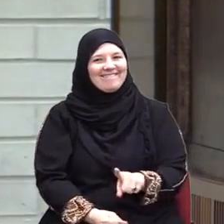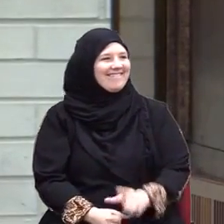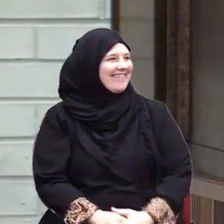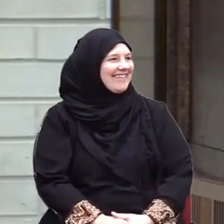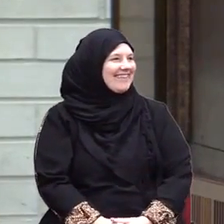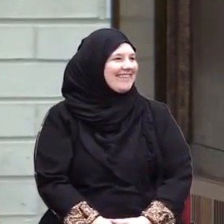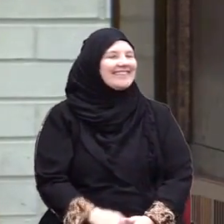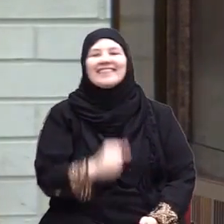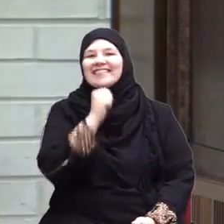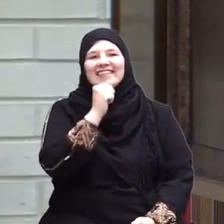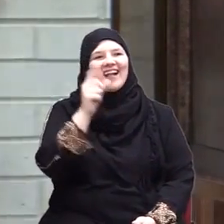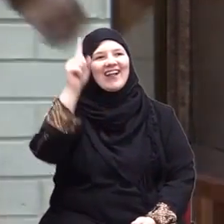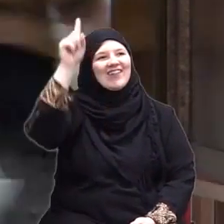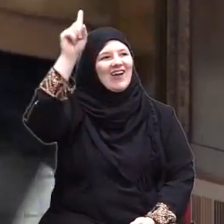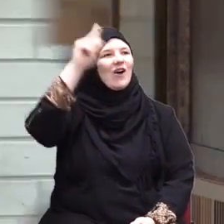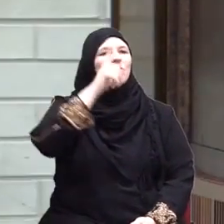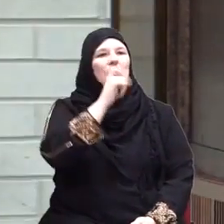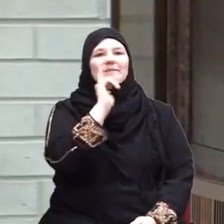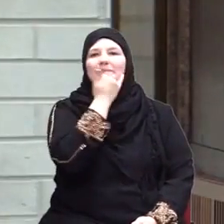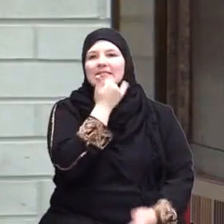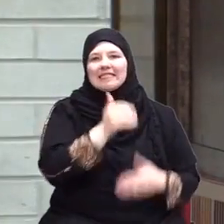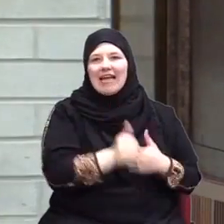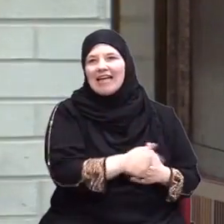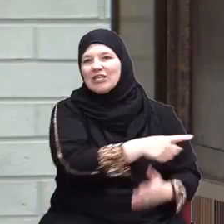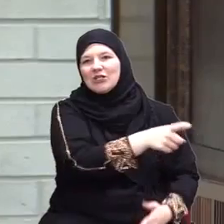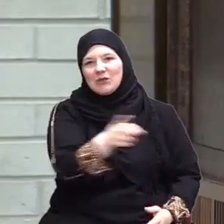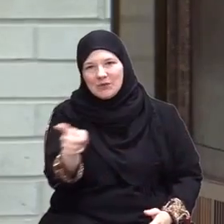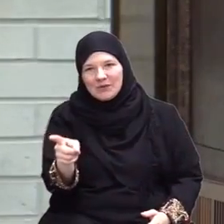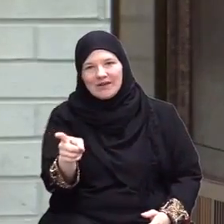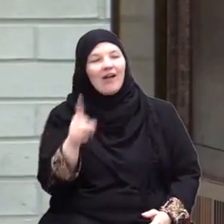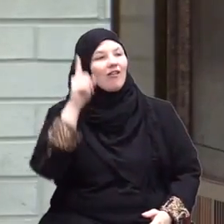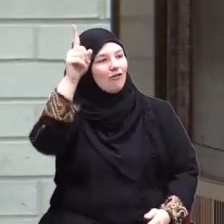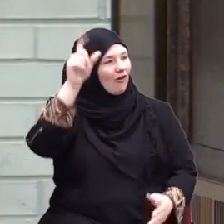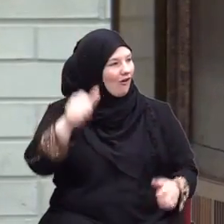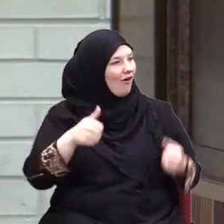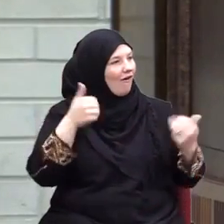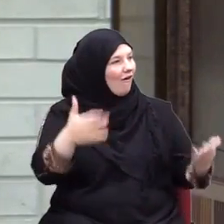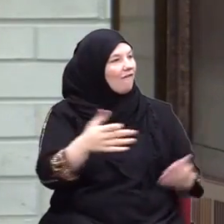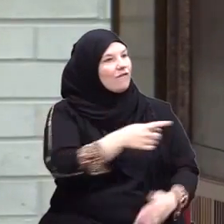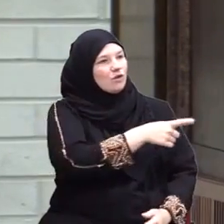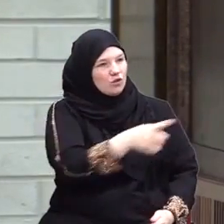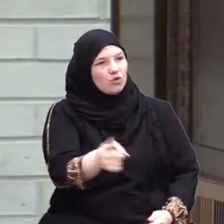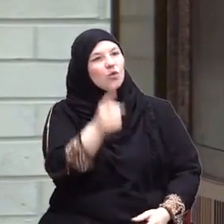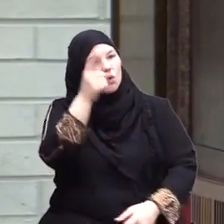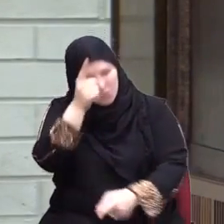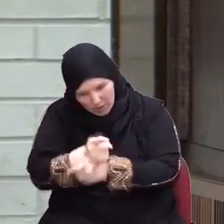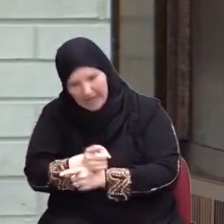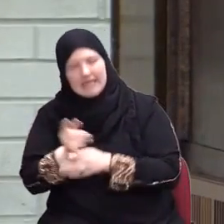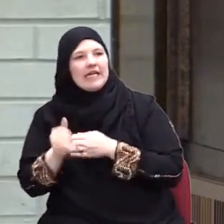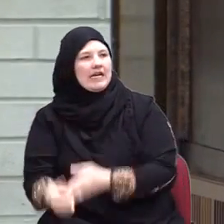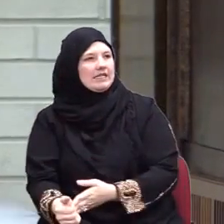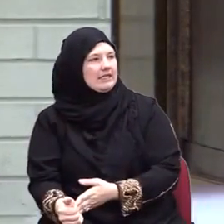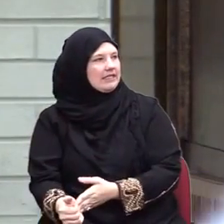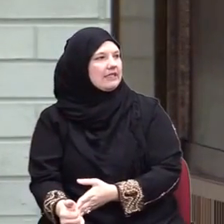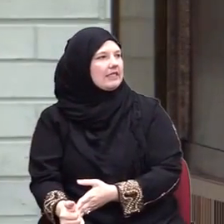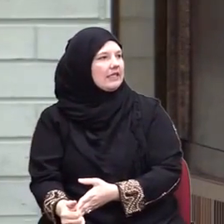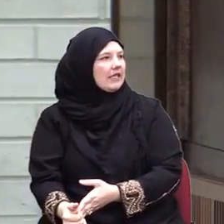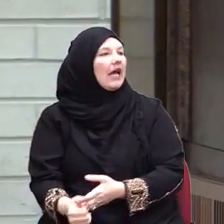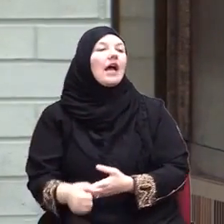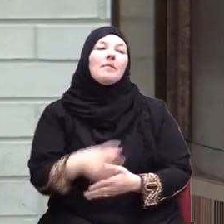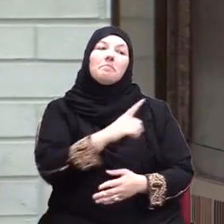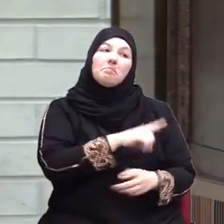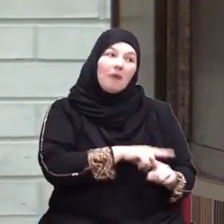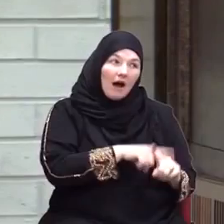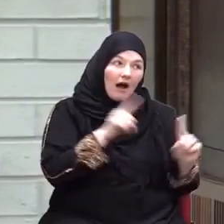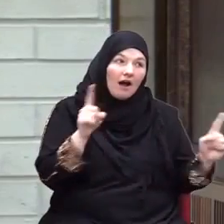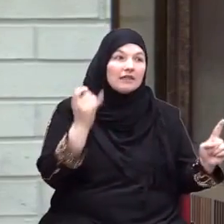Allah who is misguiding. Allah offers you the right guidance and allows the